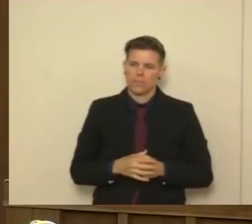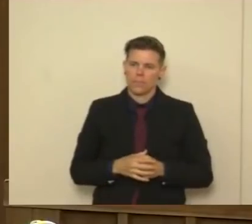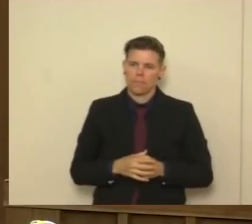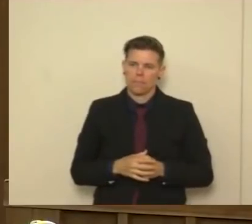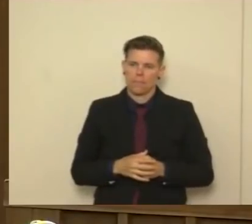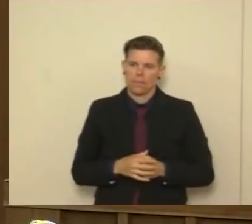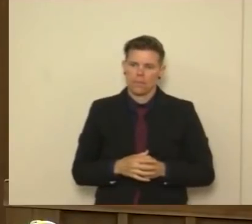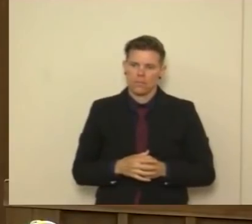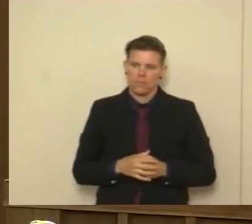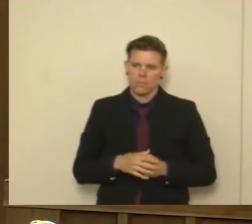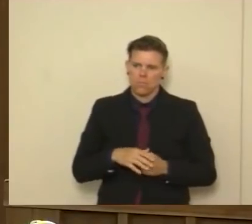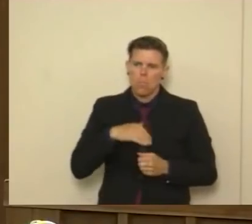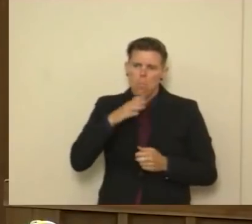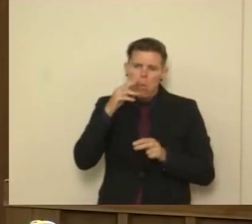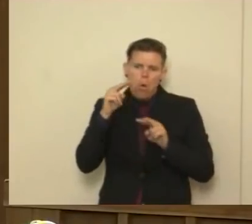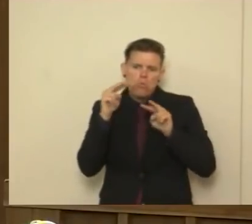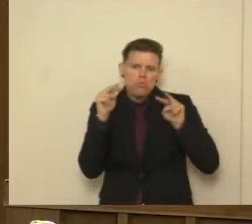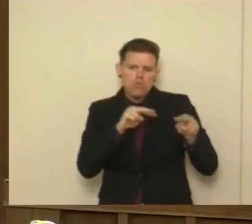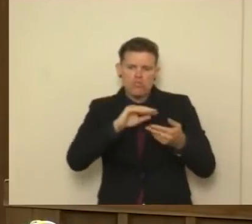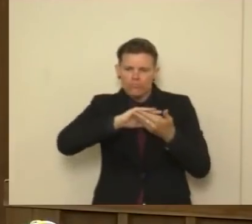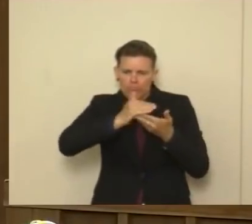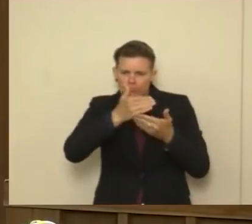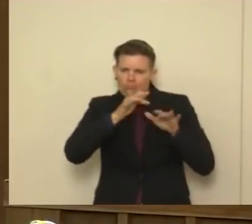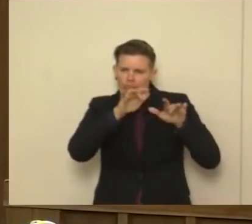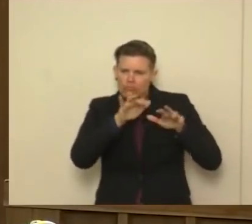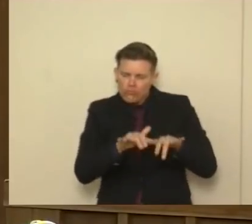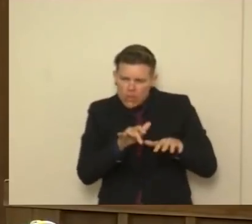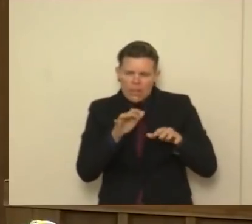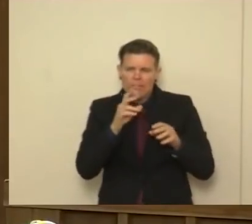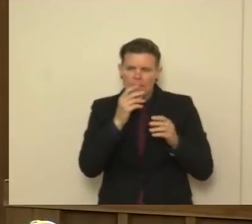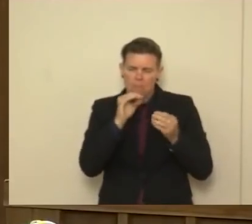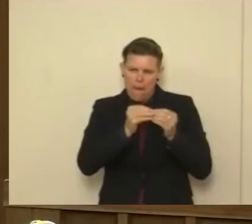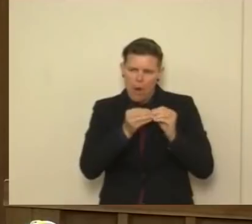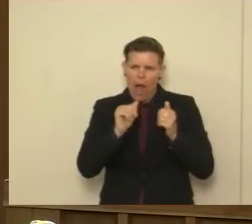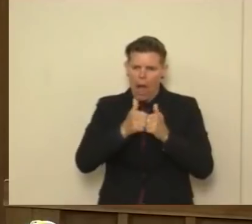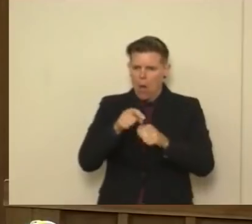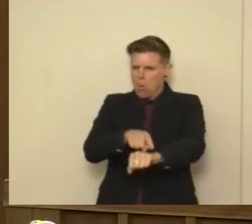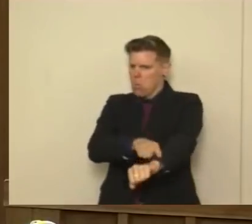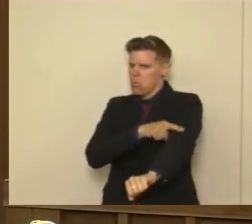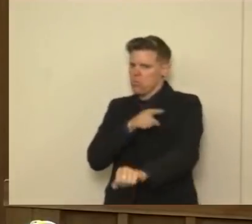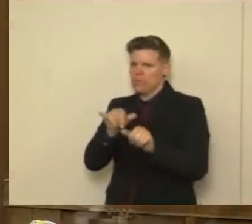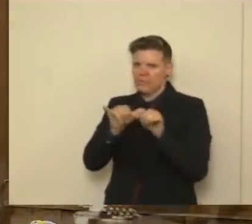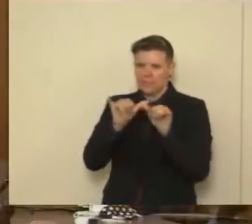on length of stay and see if we are noticing any trends.